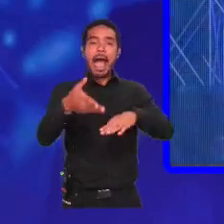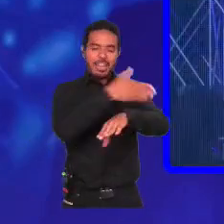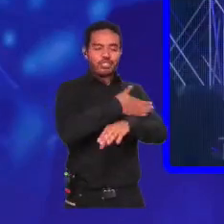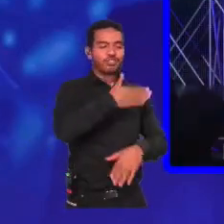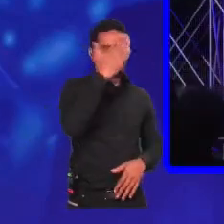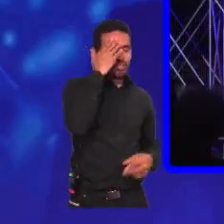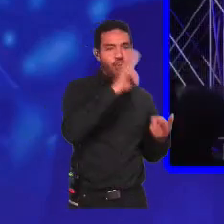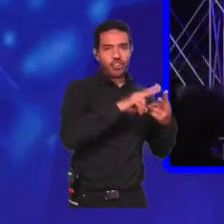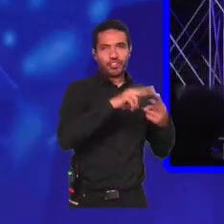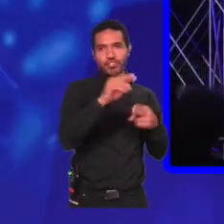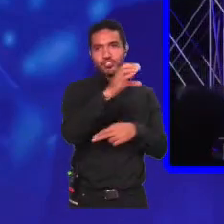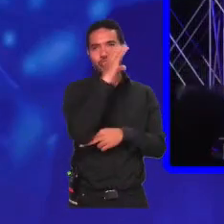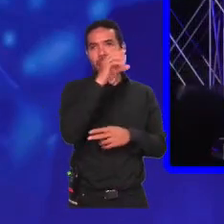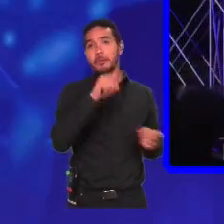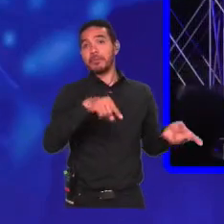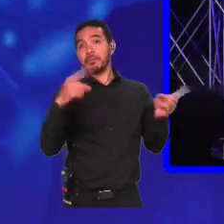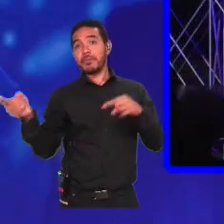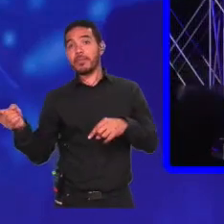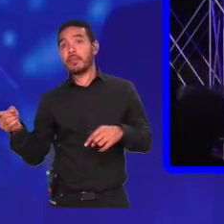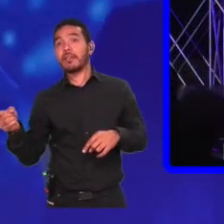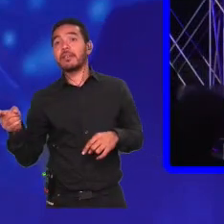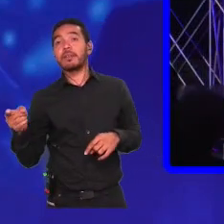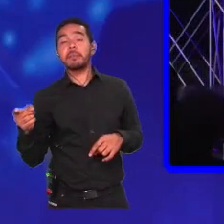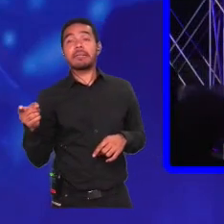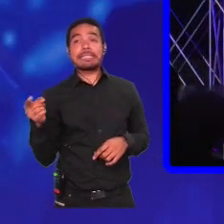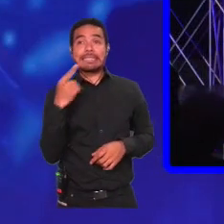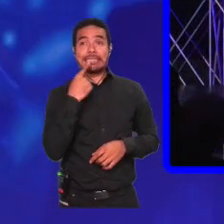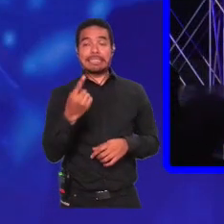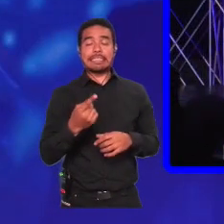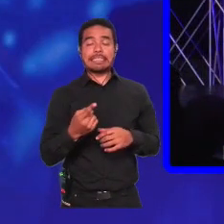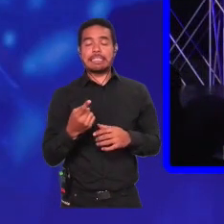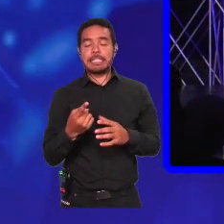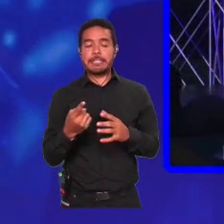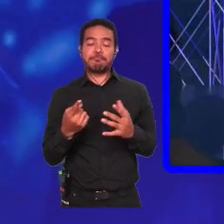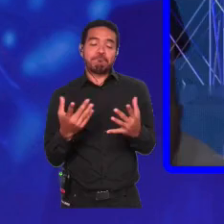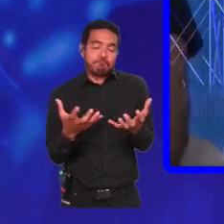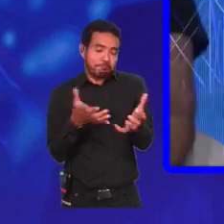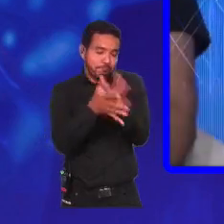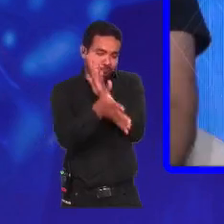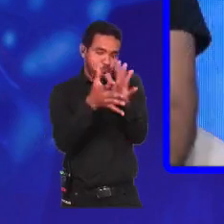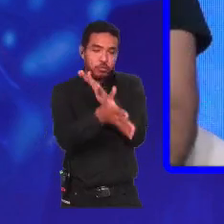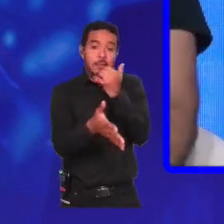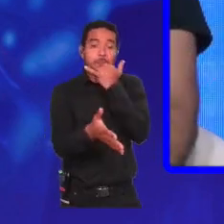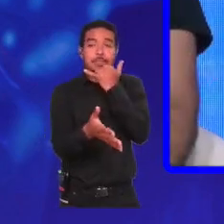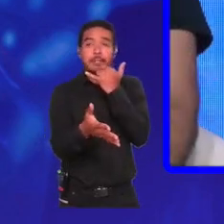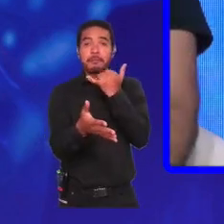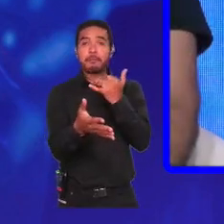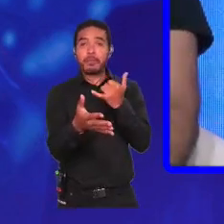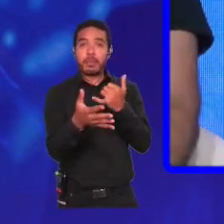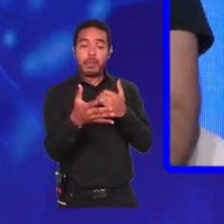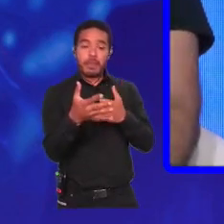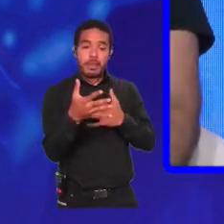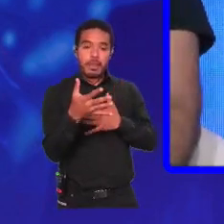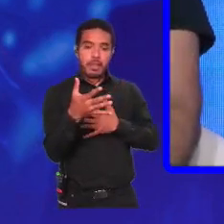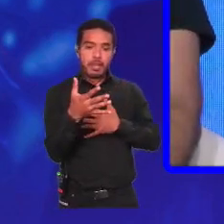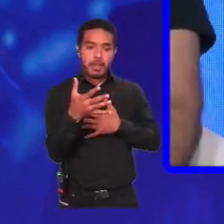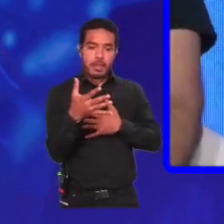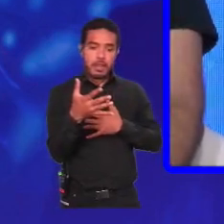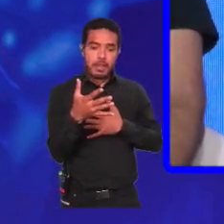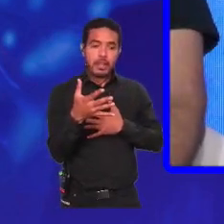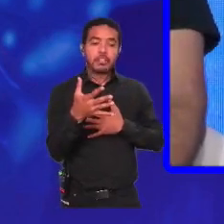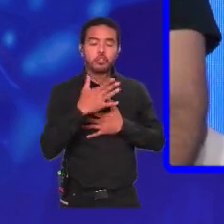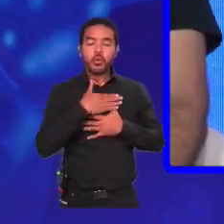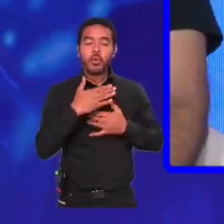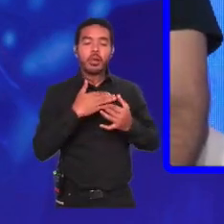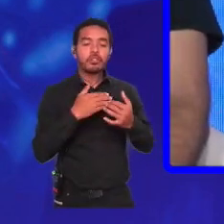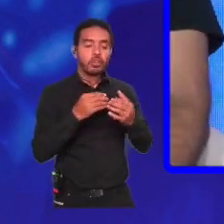I can chip in that as well. I originally come from a background of linear audio design, so mostly film, TV,